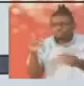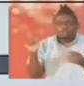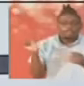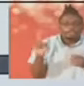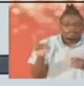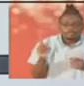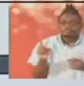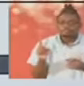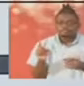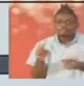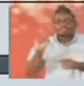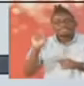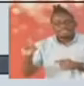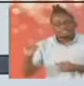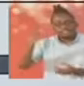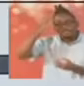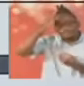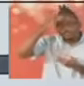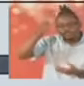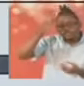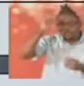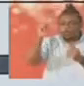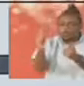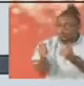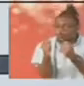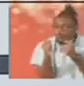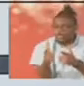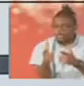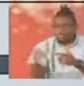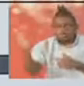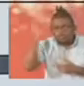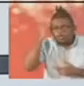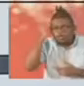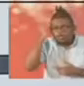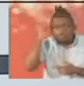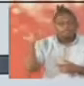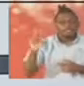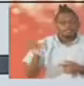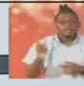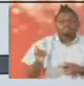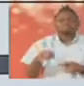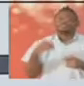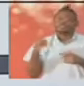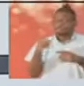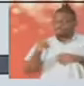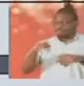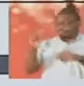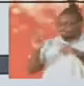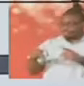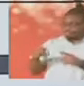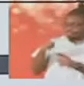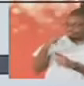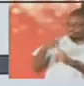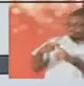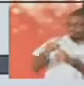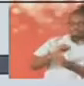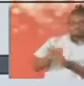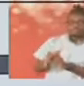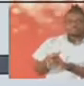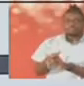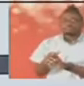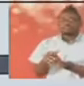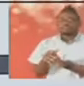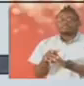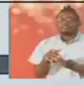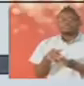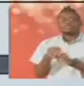get that information so we could trace persons to locations. In the event that we are looking at spread taking place at public spaces or in the